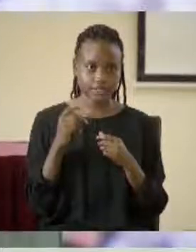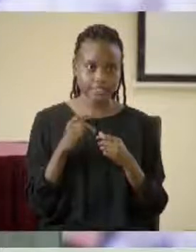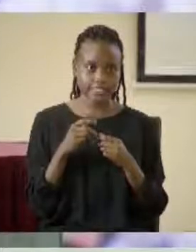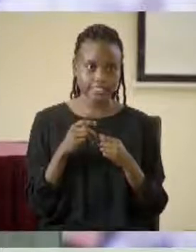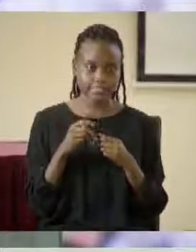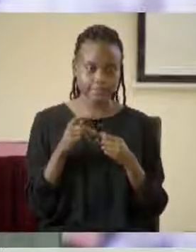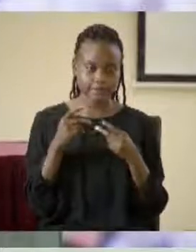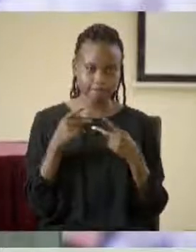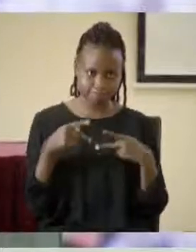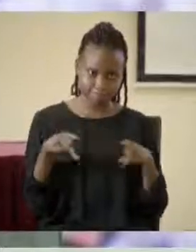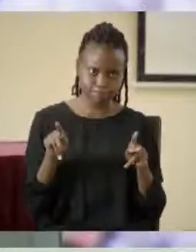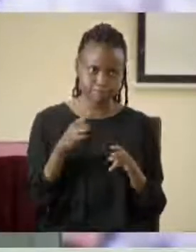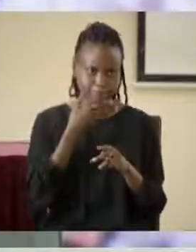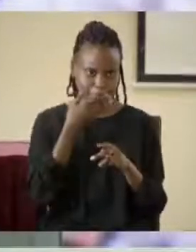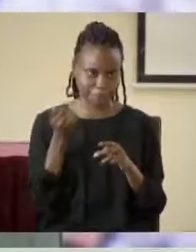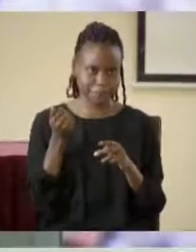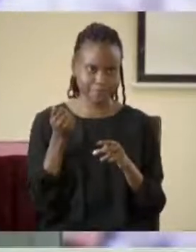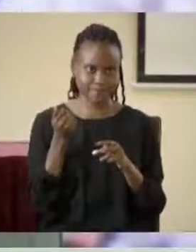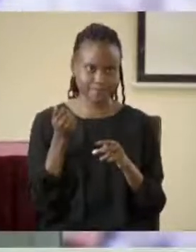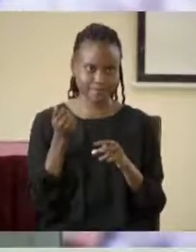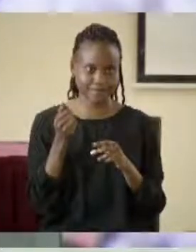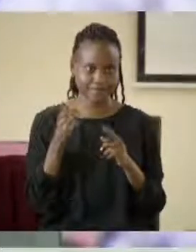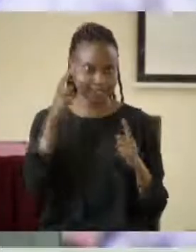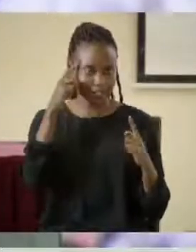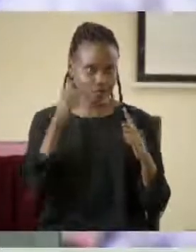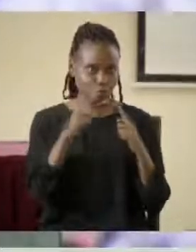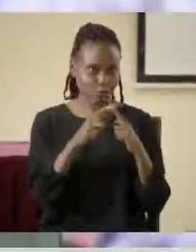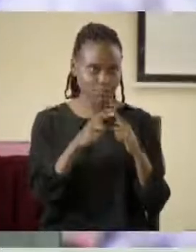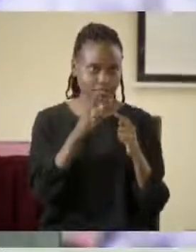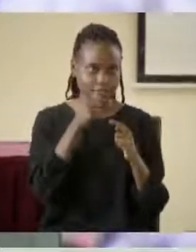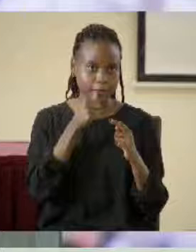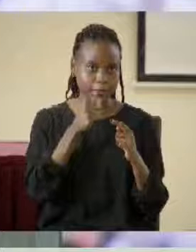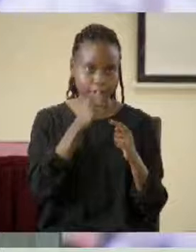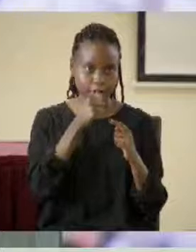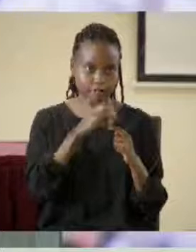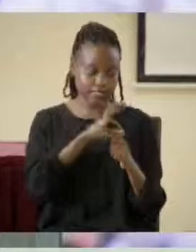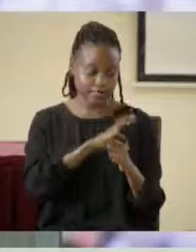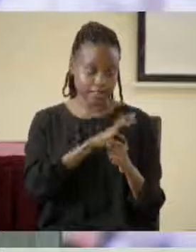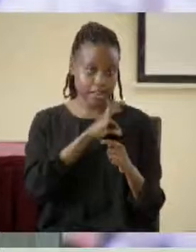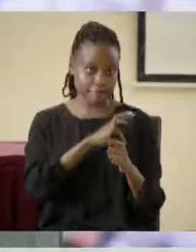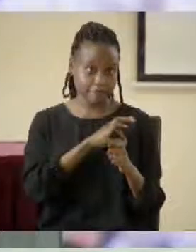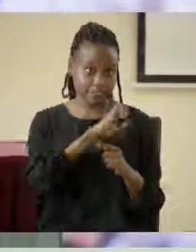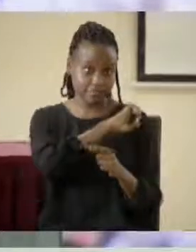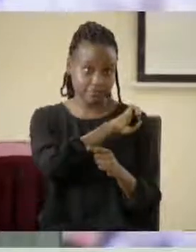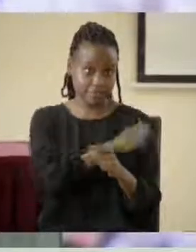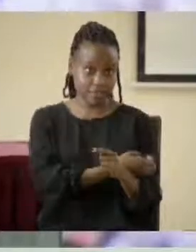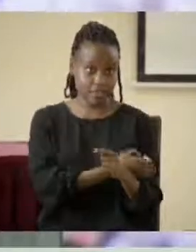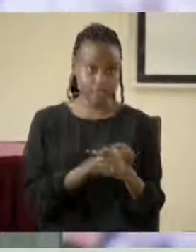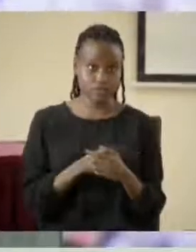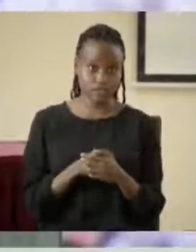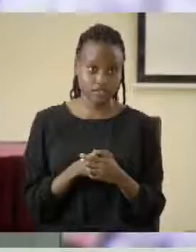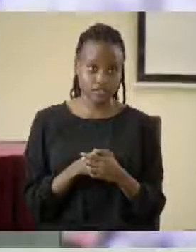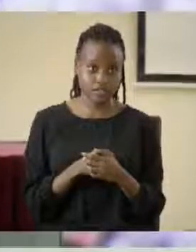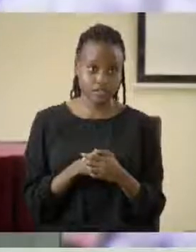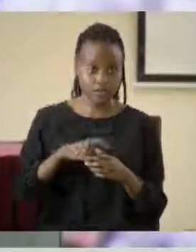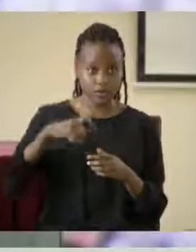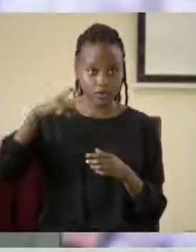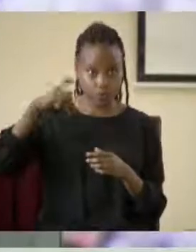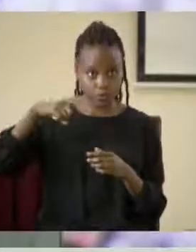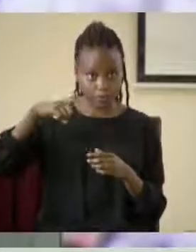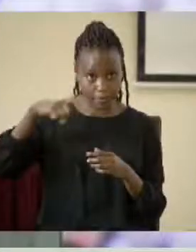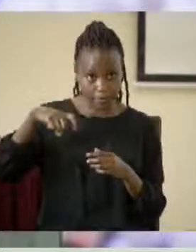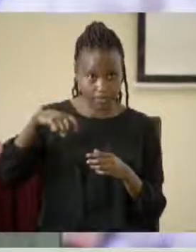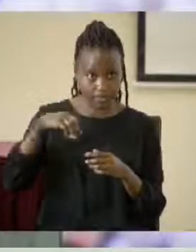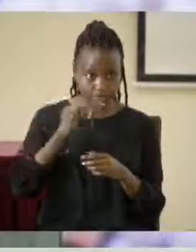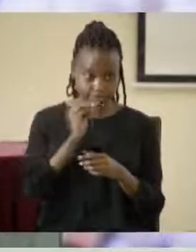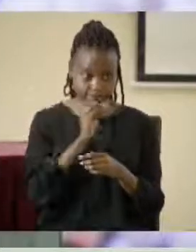oriented towards the private benefit ethos. We must imbue legal